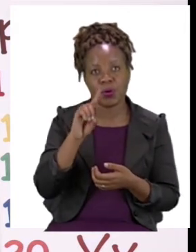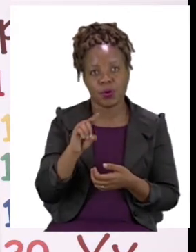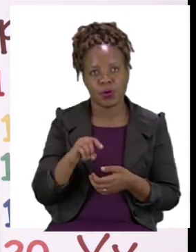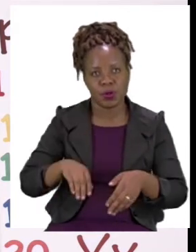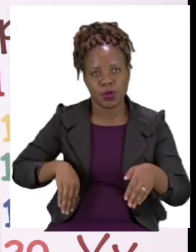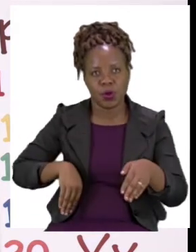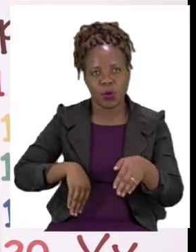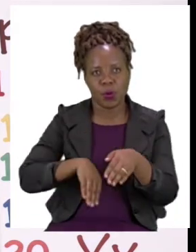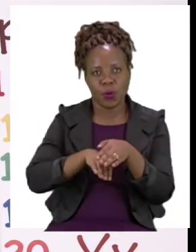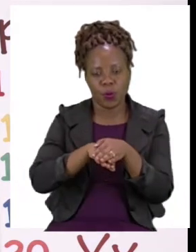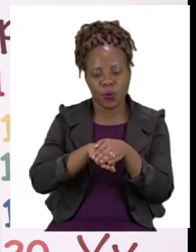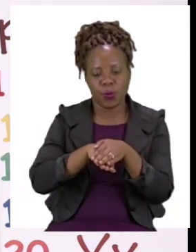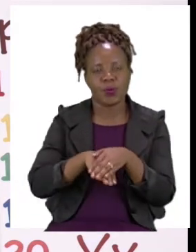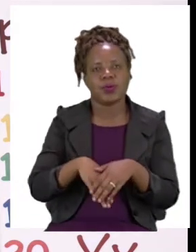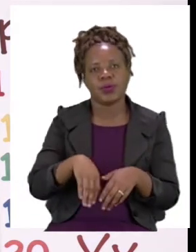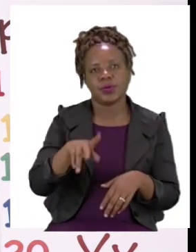Kick.